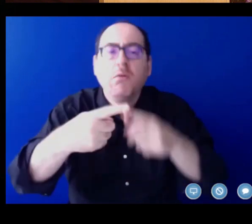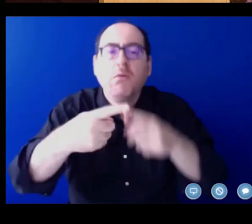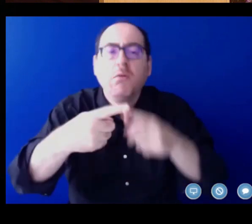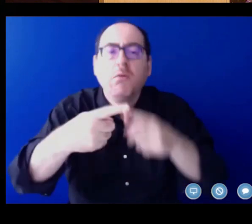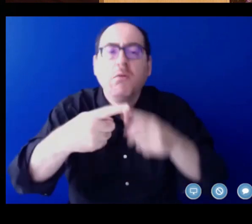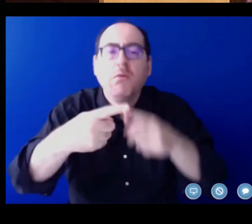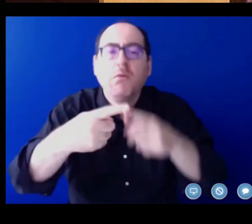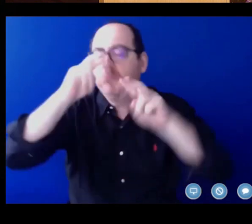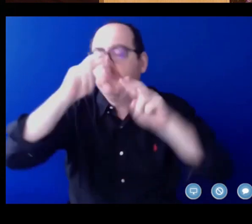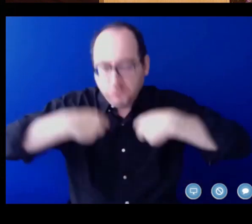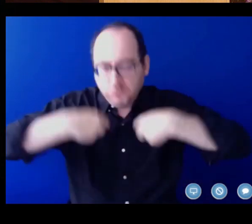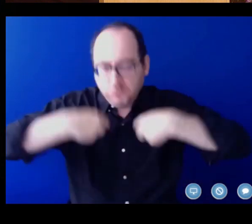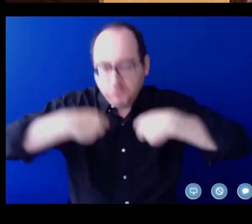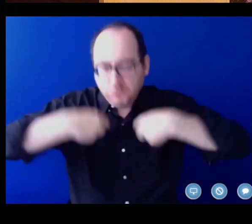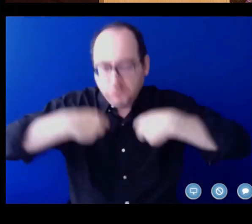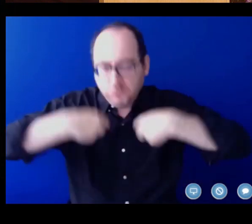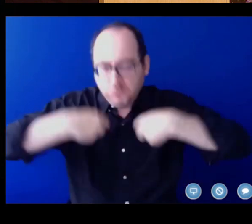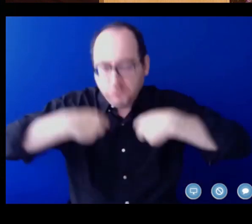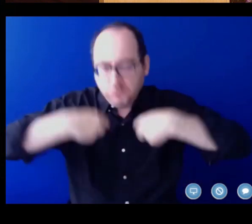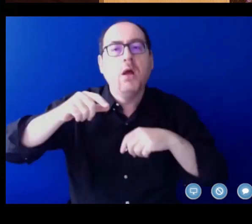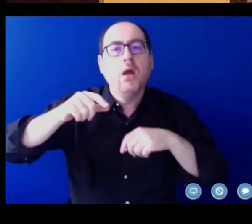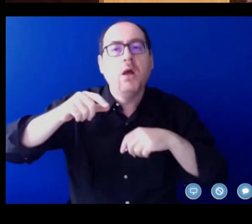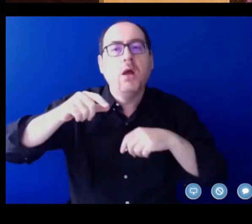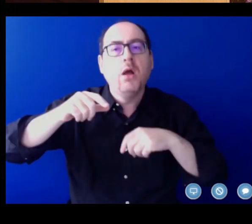that occur across cultures.